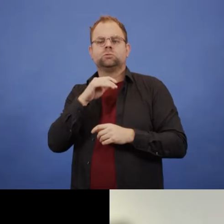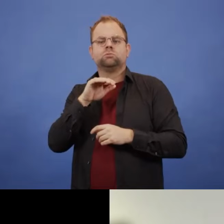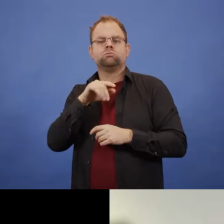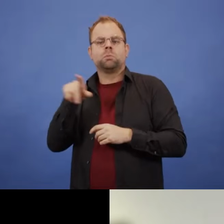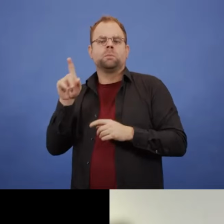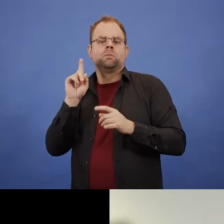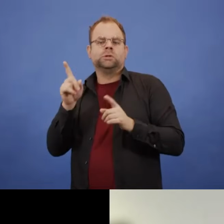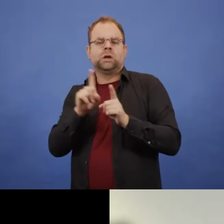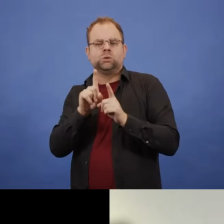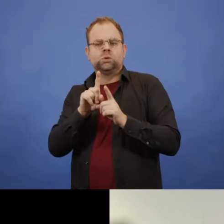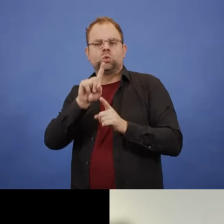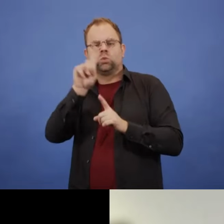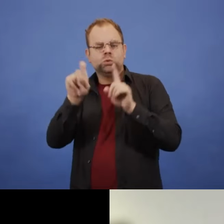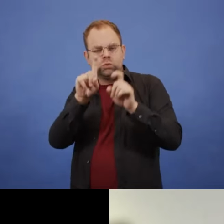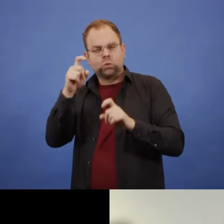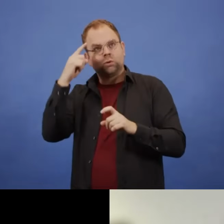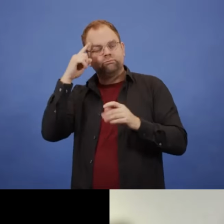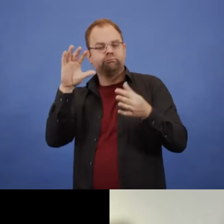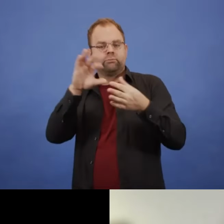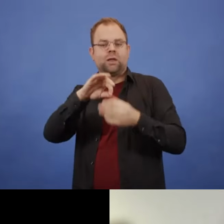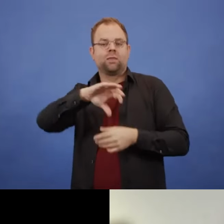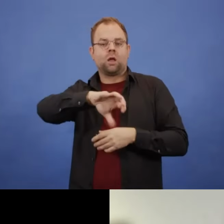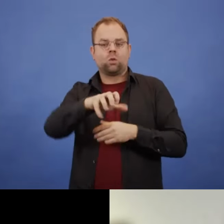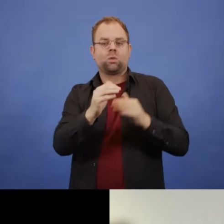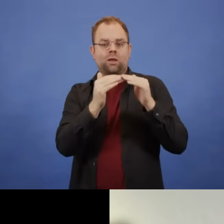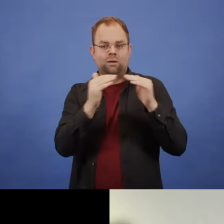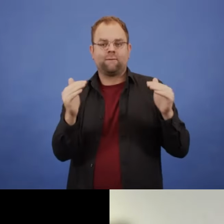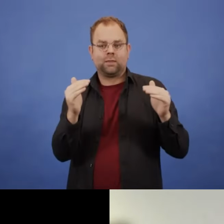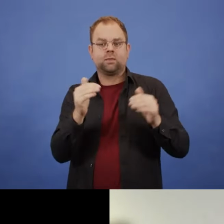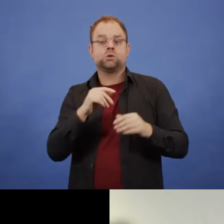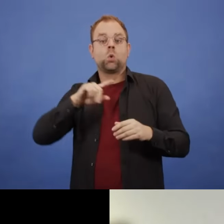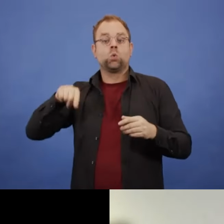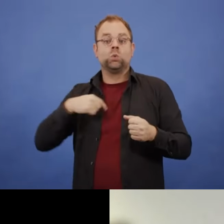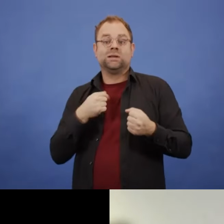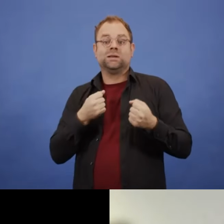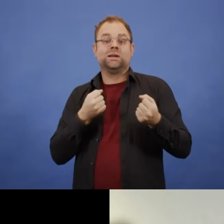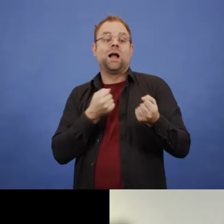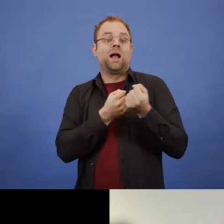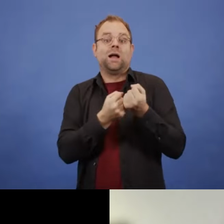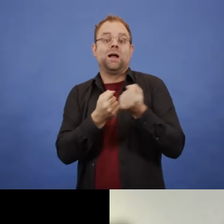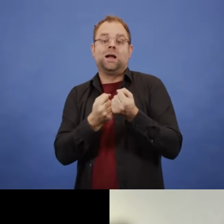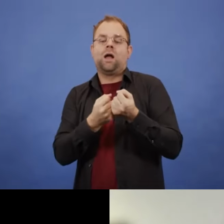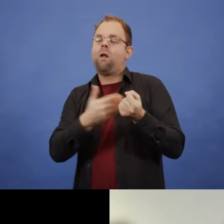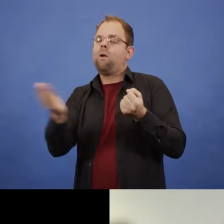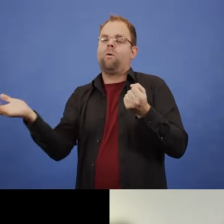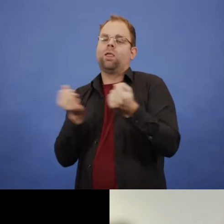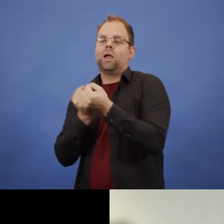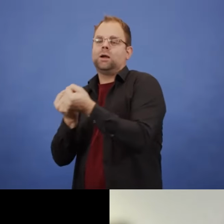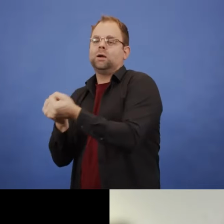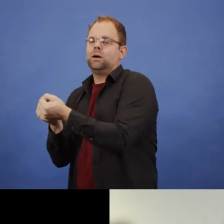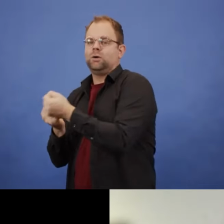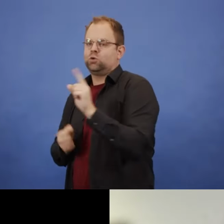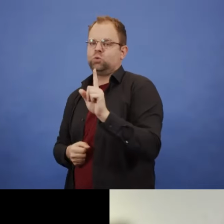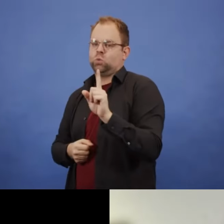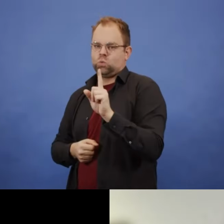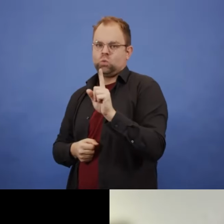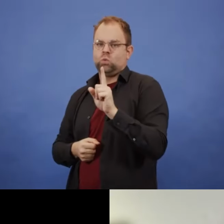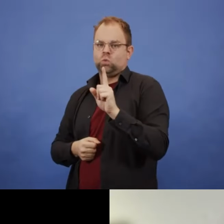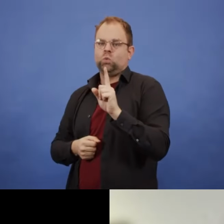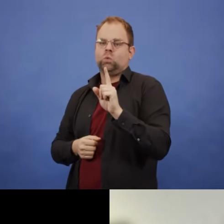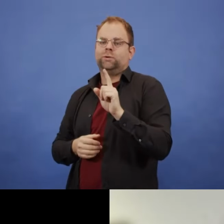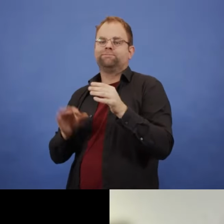is more on systemic problems than on individual cases that we can answer. Okay, so thank you for your understanding.